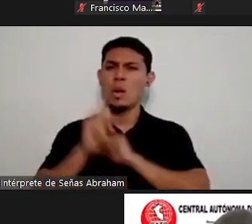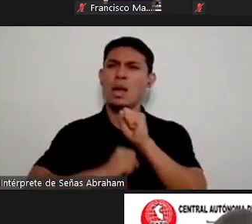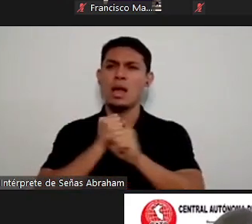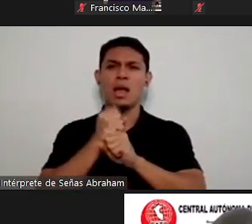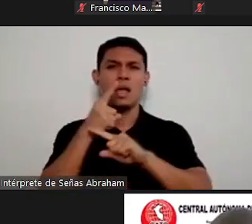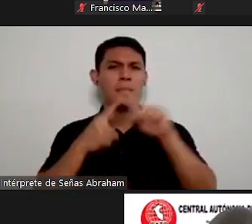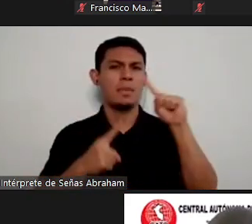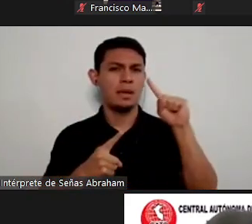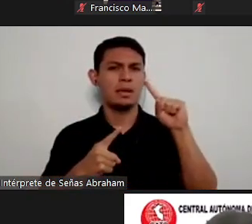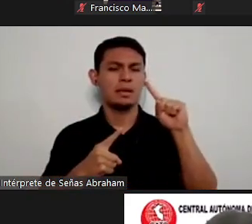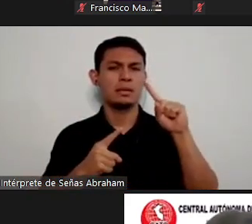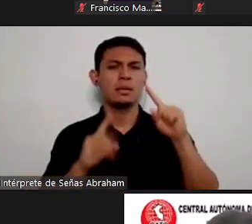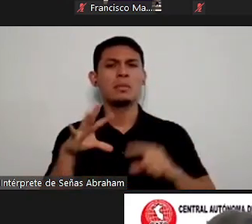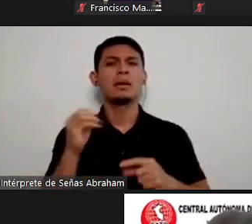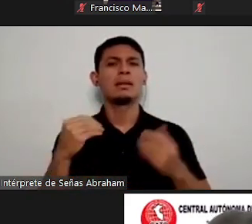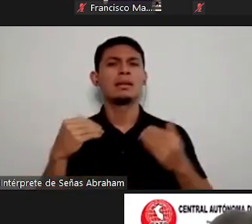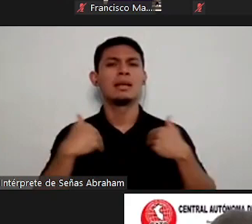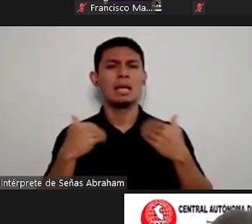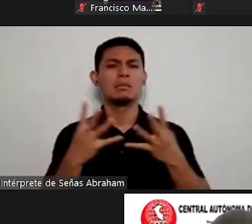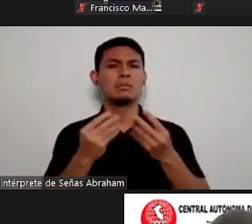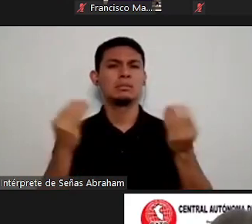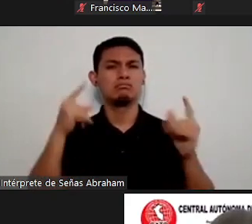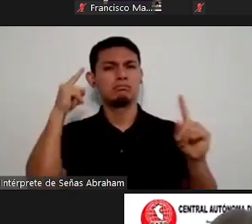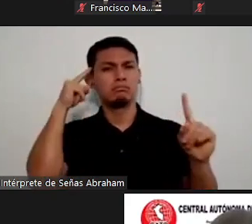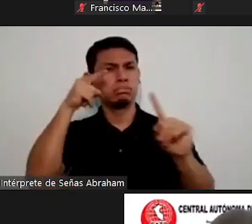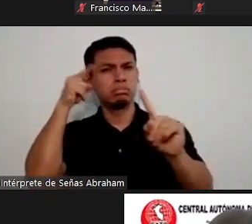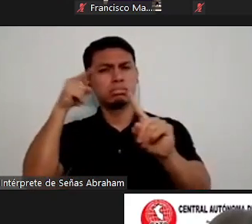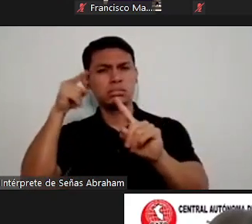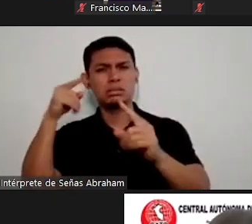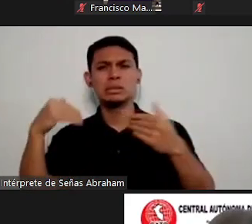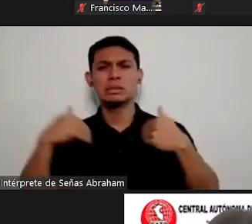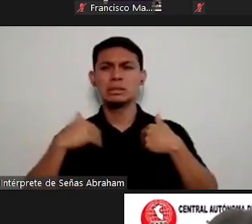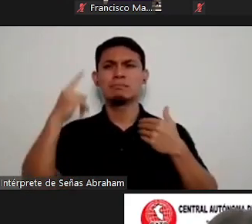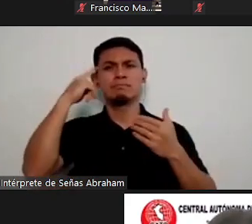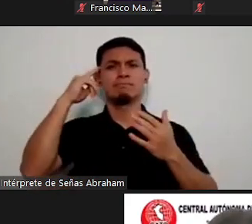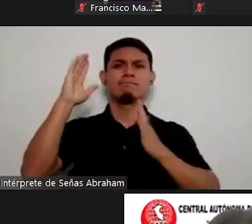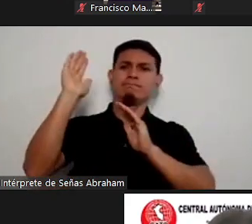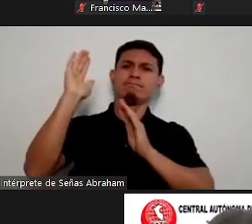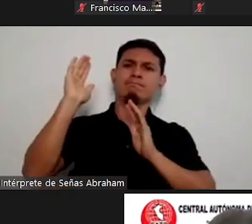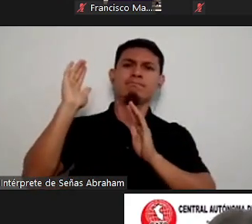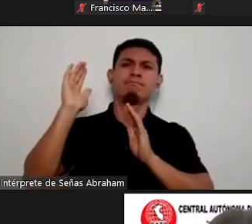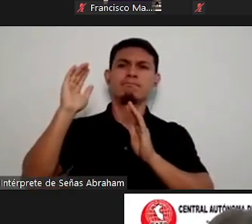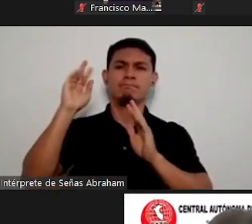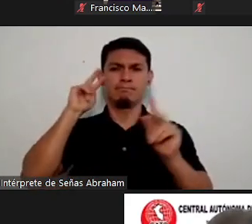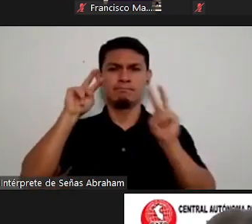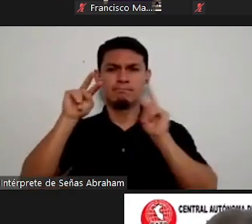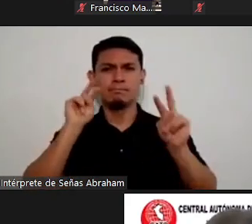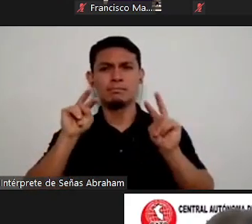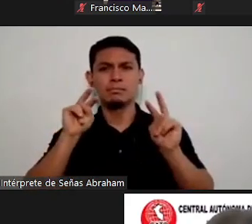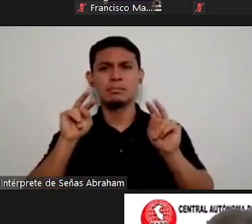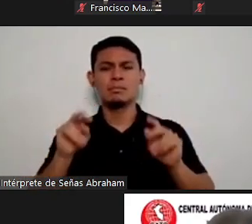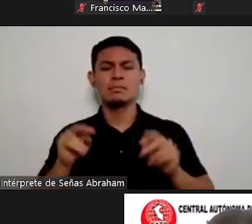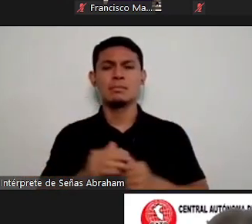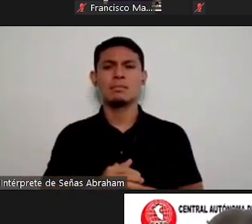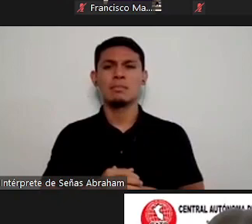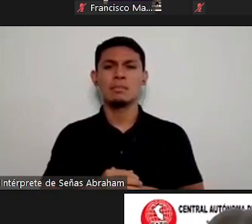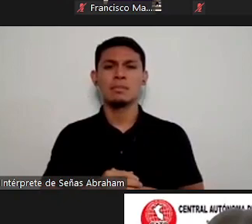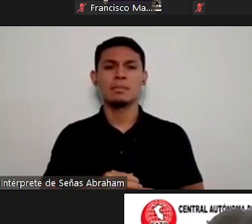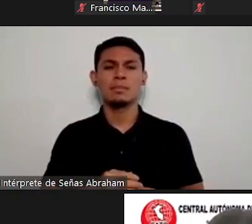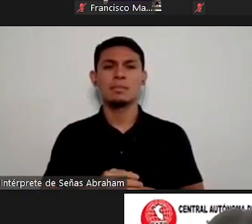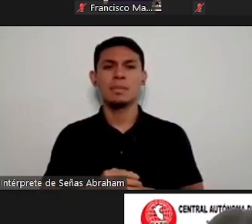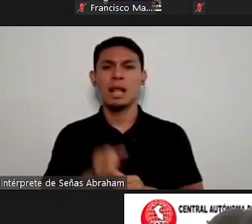that has been almost two and a half years in the making because we have a lot of expectations we have a lot of hope